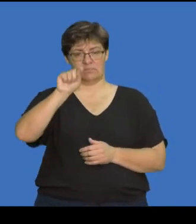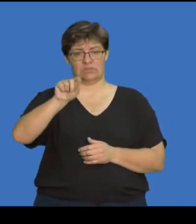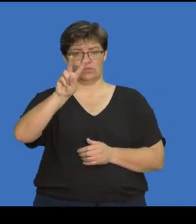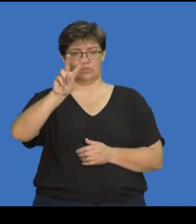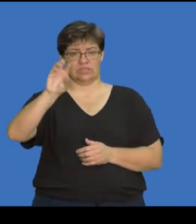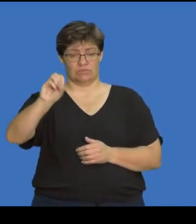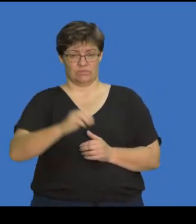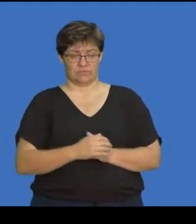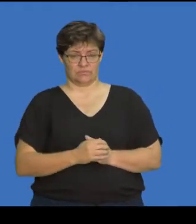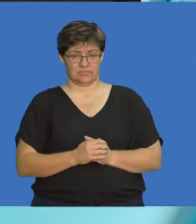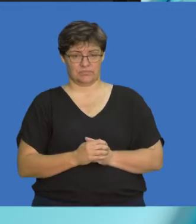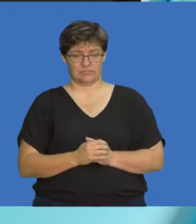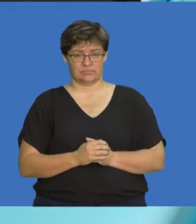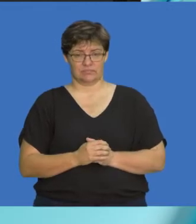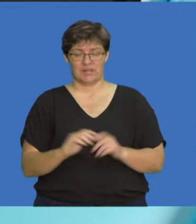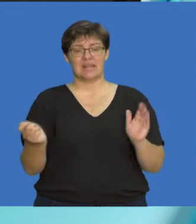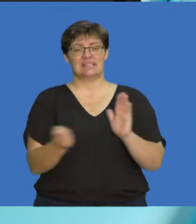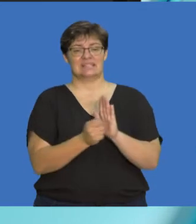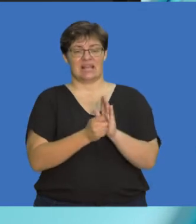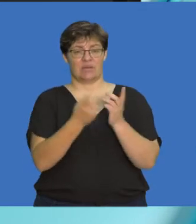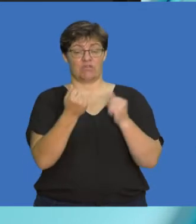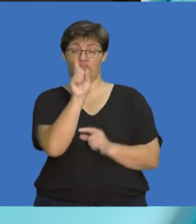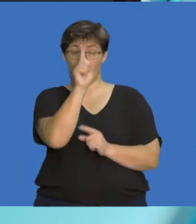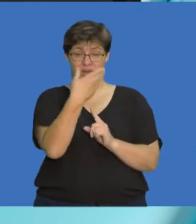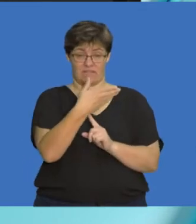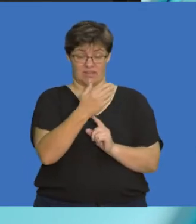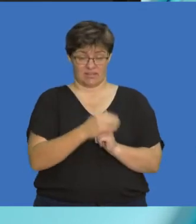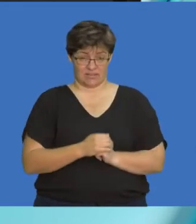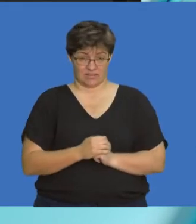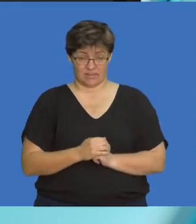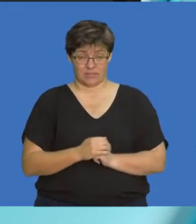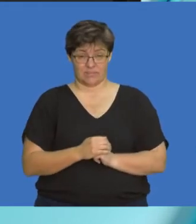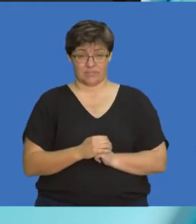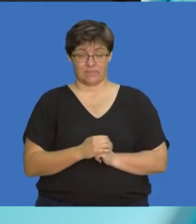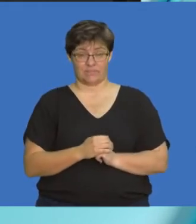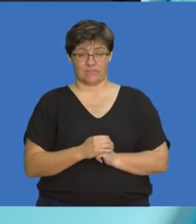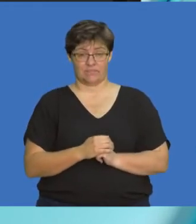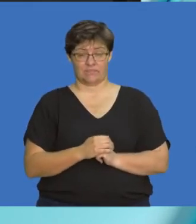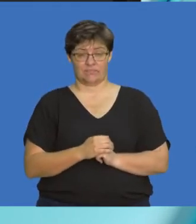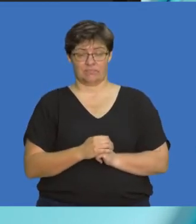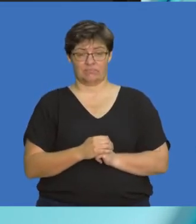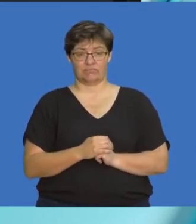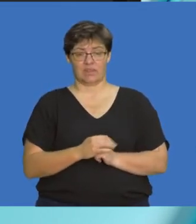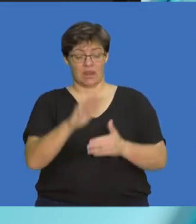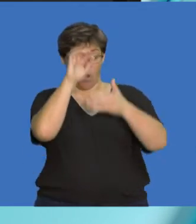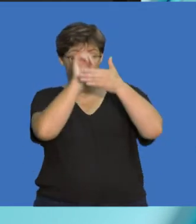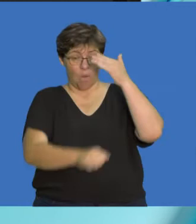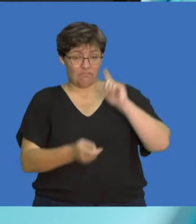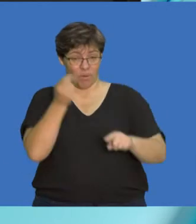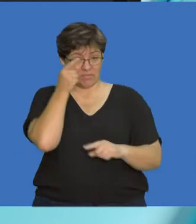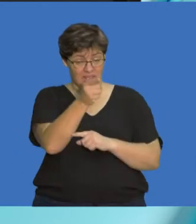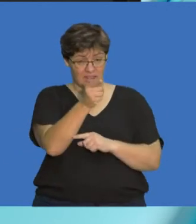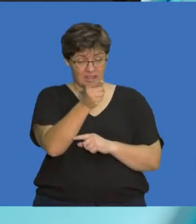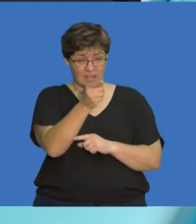140,20, right? That's your selling price per unit. Okay, you then subtract from it